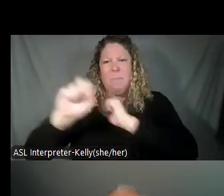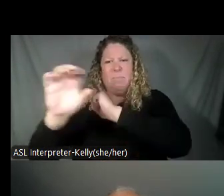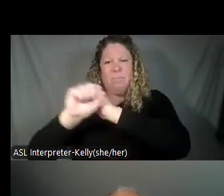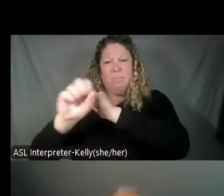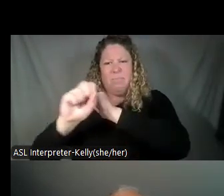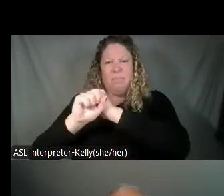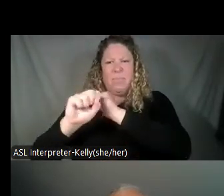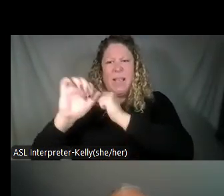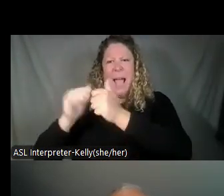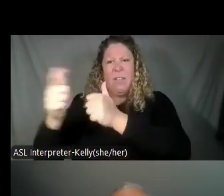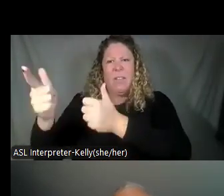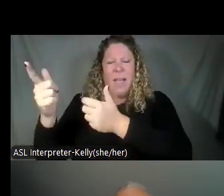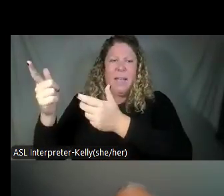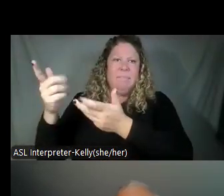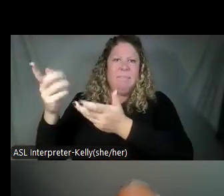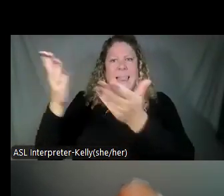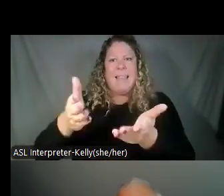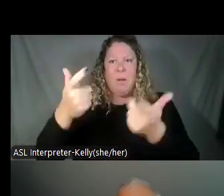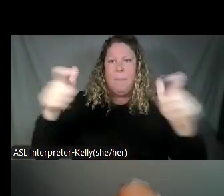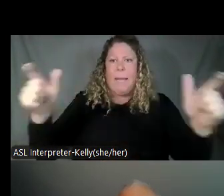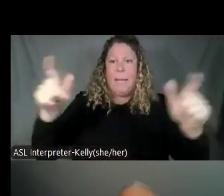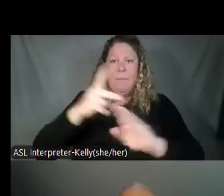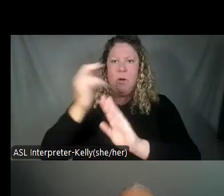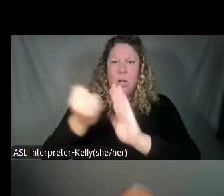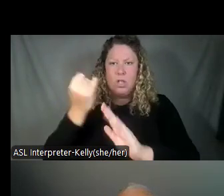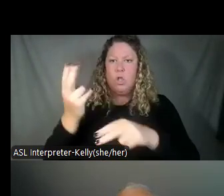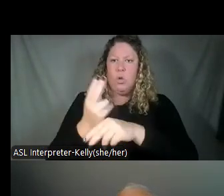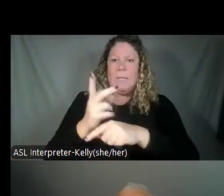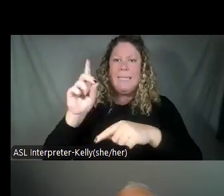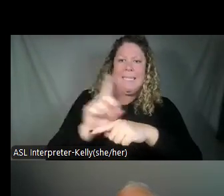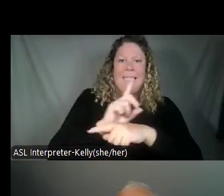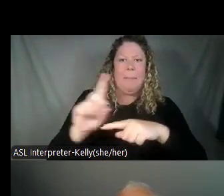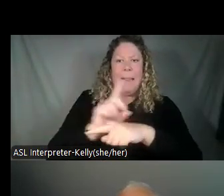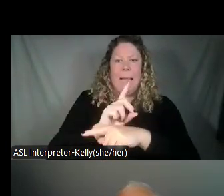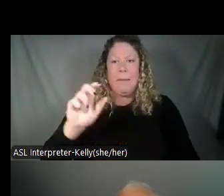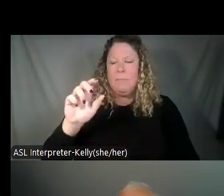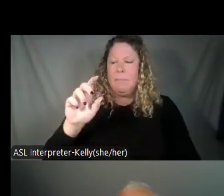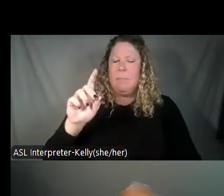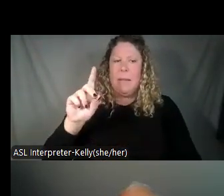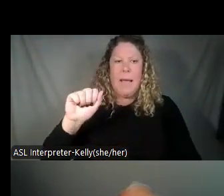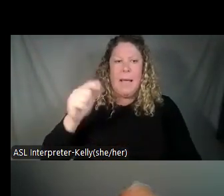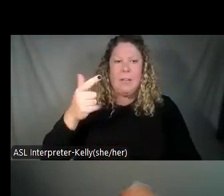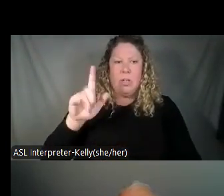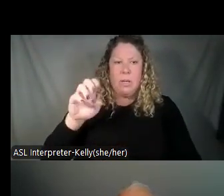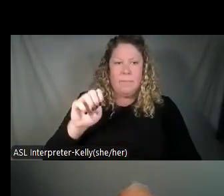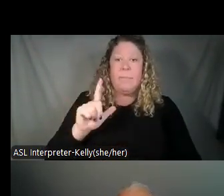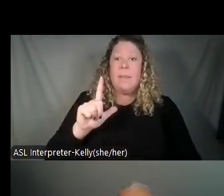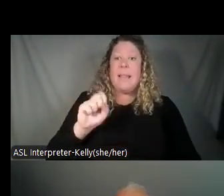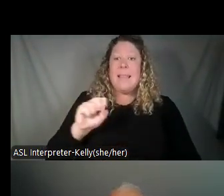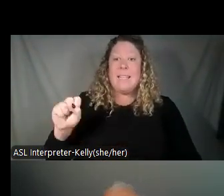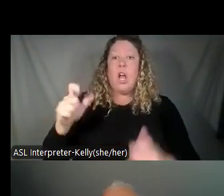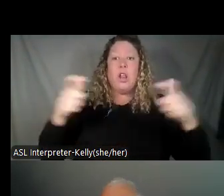on delivering big projects using disciplined agile. LESS is large scale Scrum, which